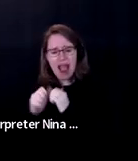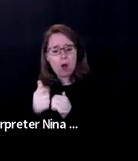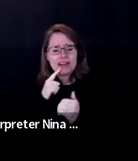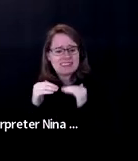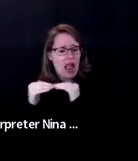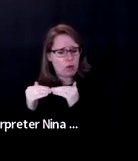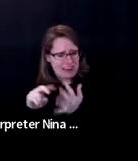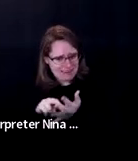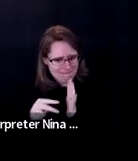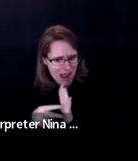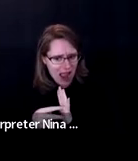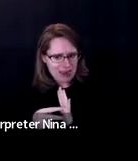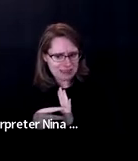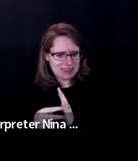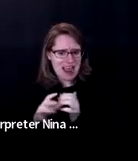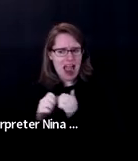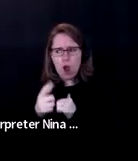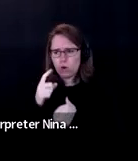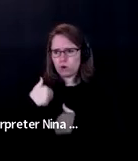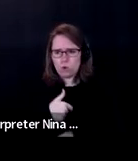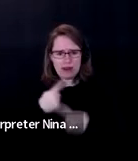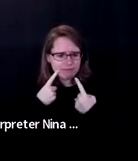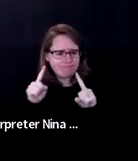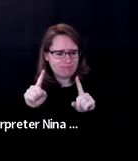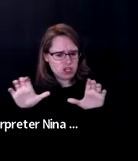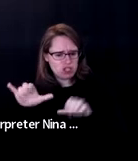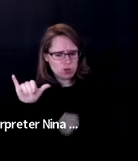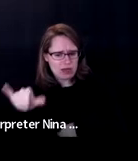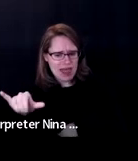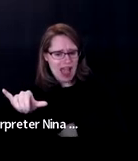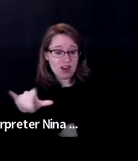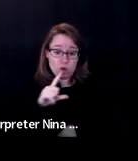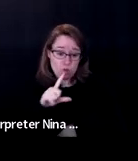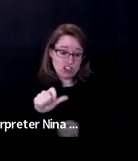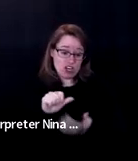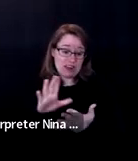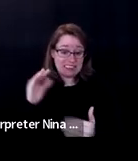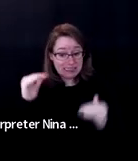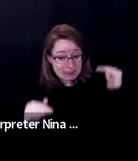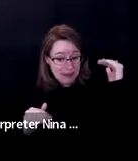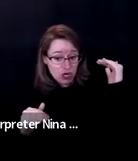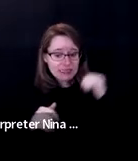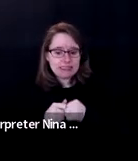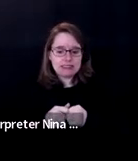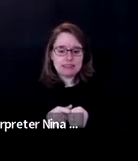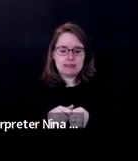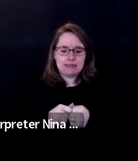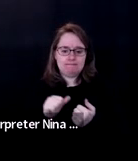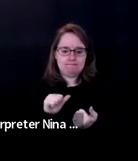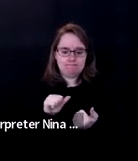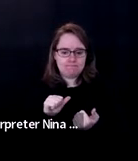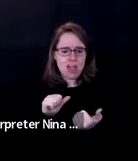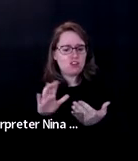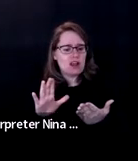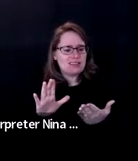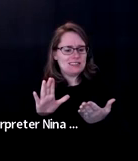there collectively, which, you know, addresses the disparities, addresses like these big overarching